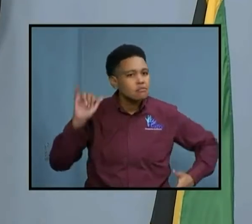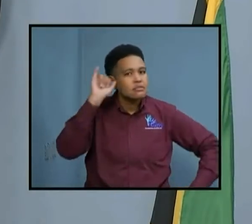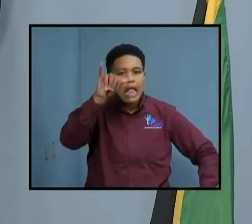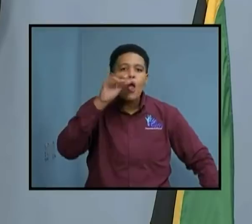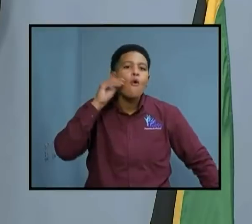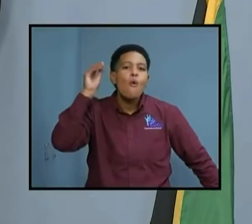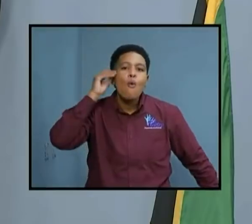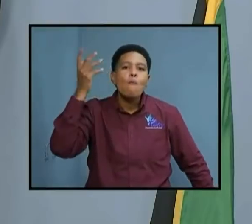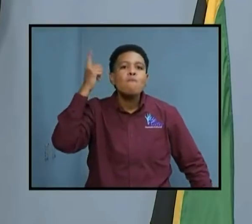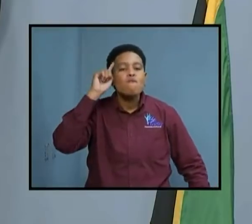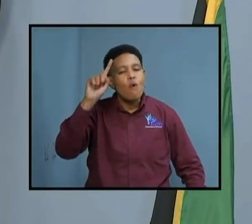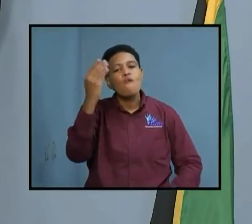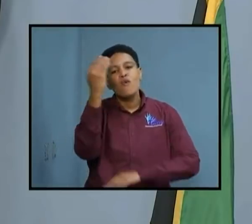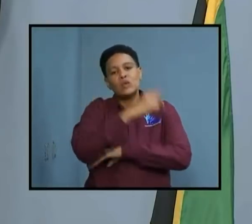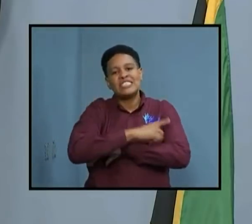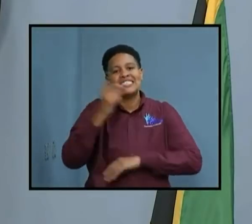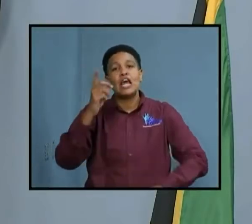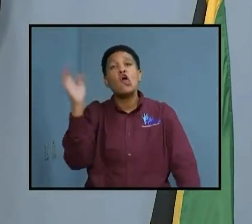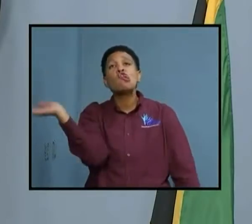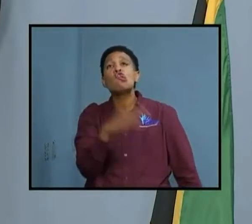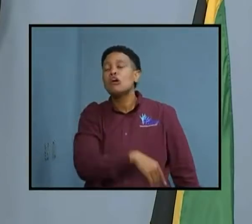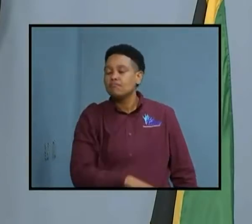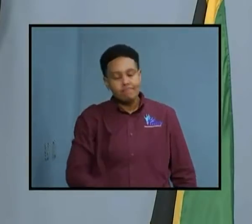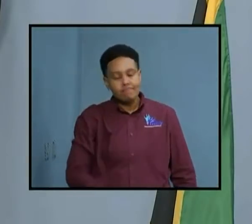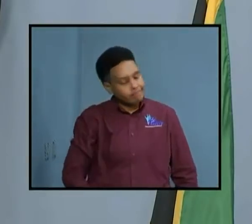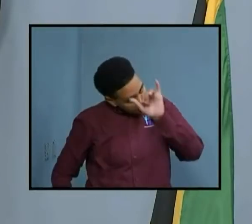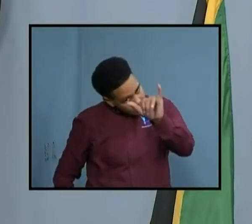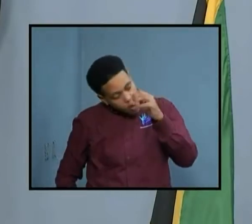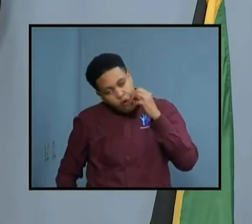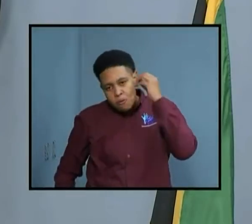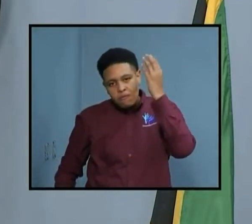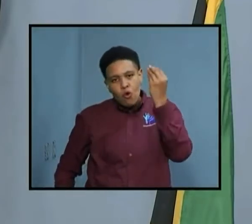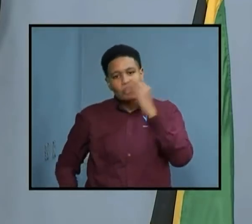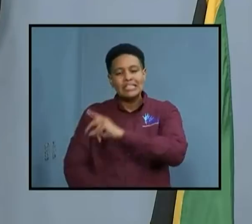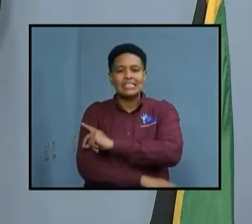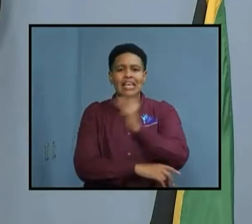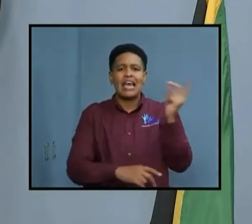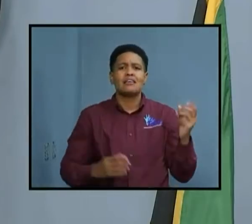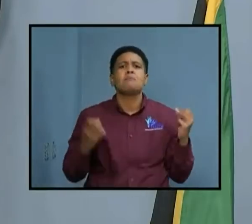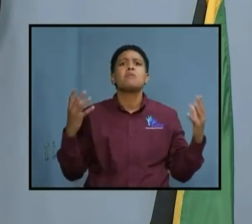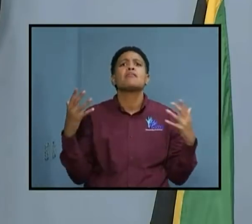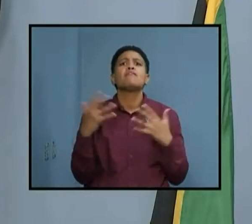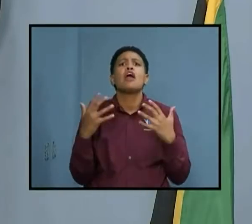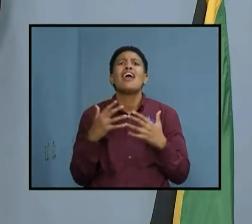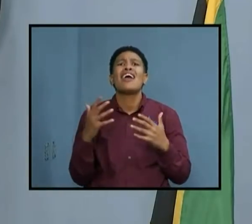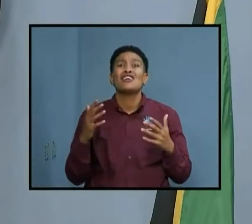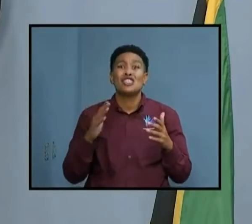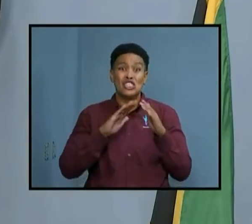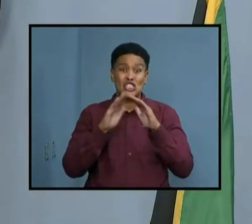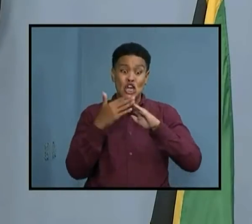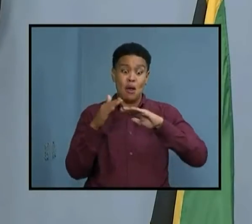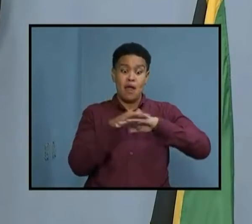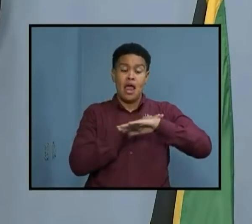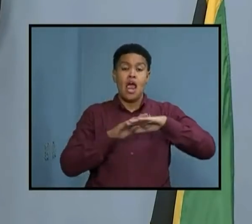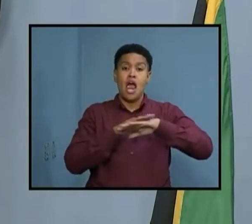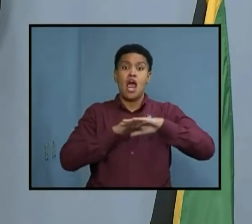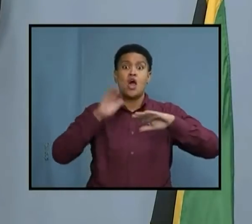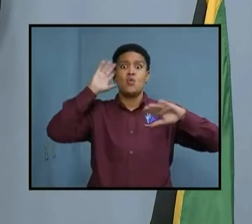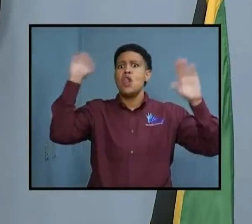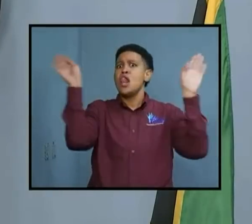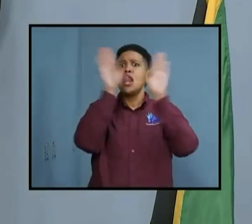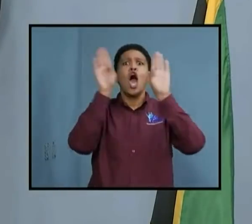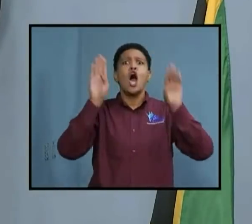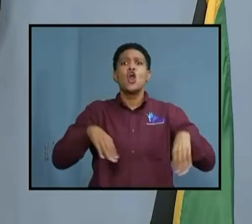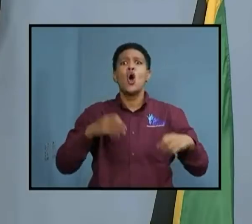home for the 14 days. There are great fears that the country is going to go into a